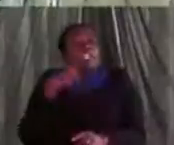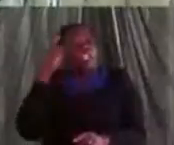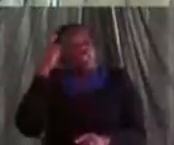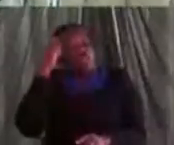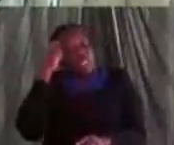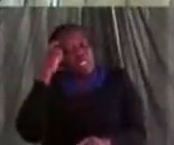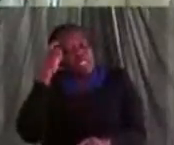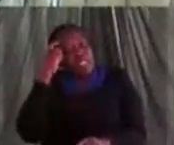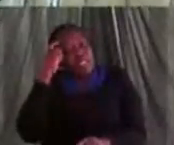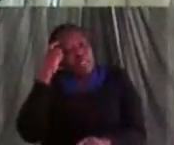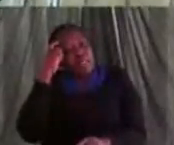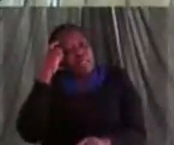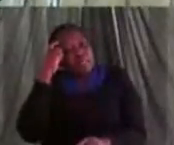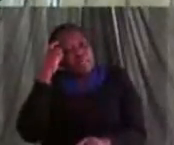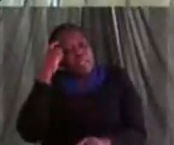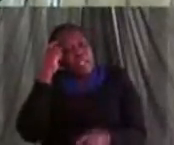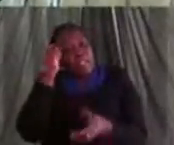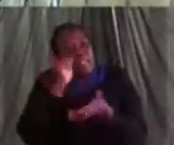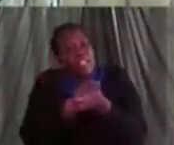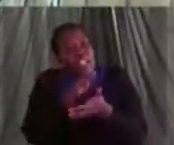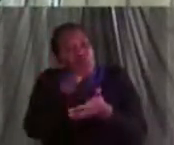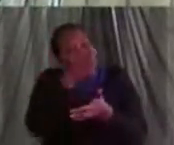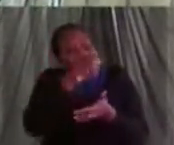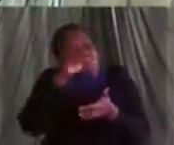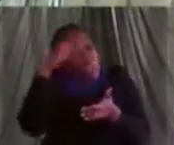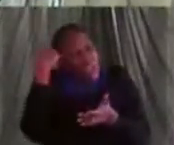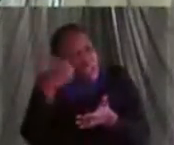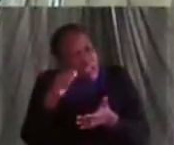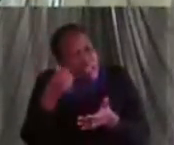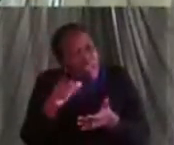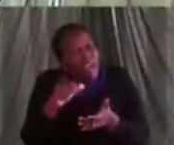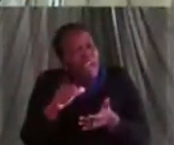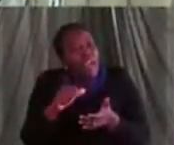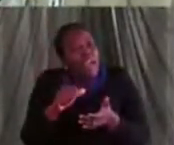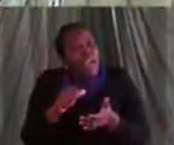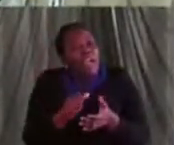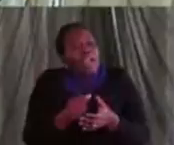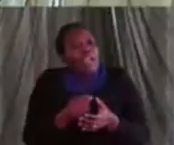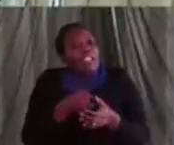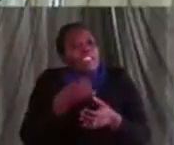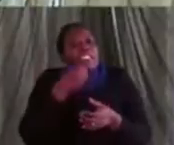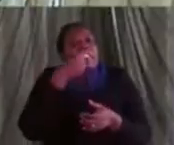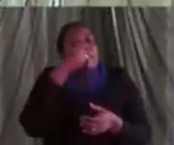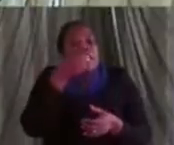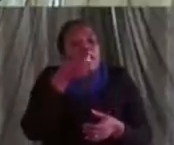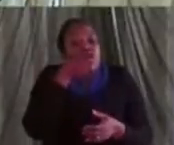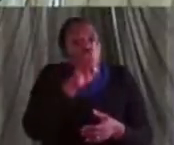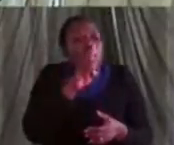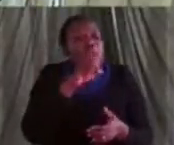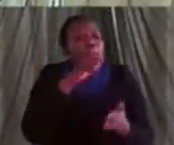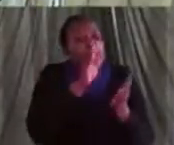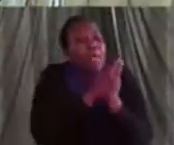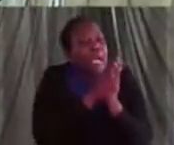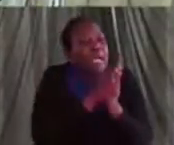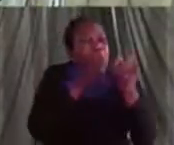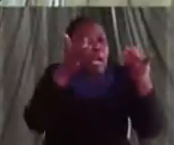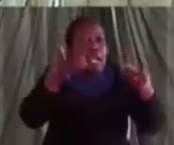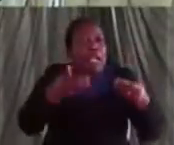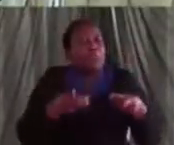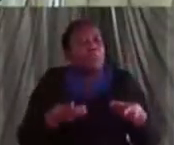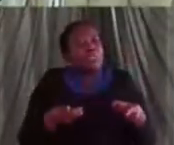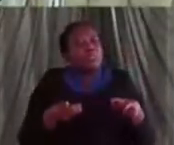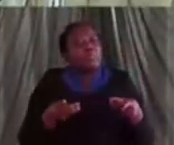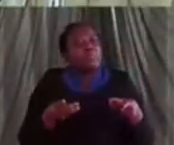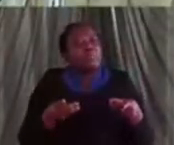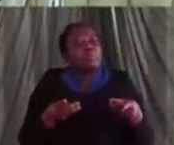not disclose your bank accounts. I do believe you have bank accounts. Yes. Or at least even a bank account.